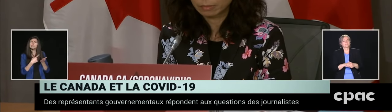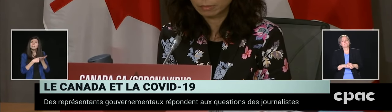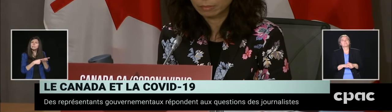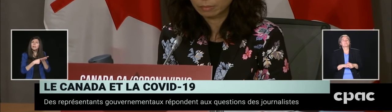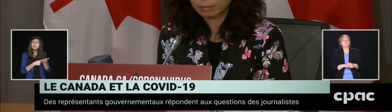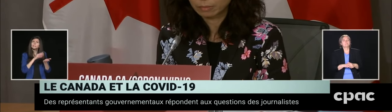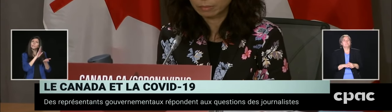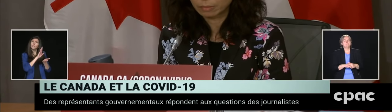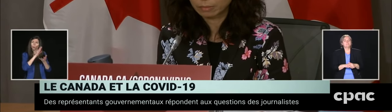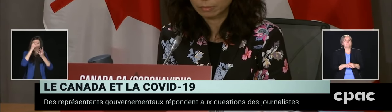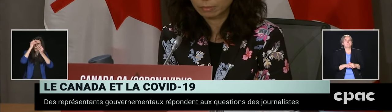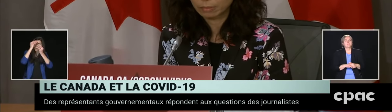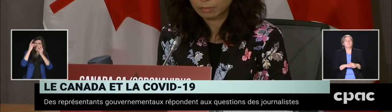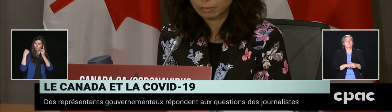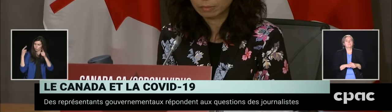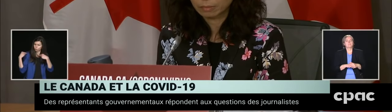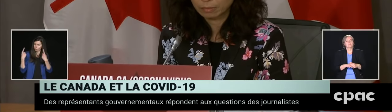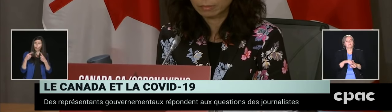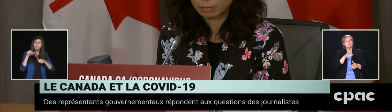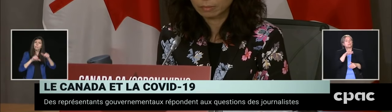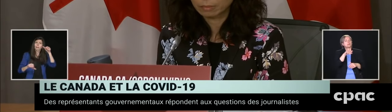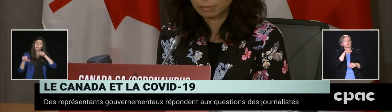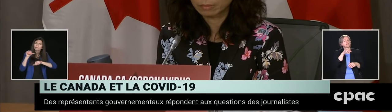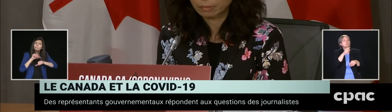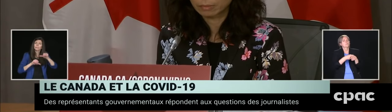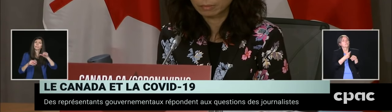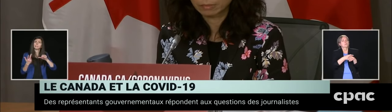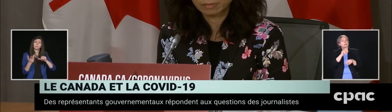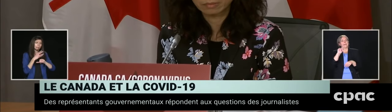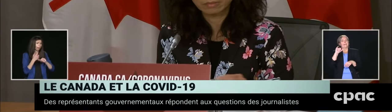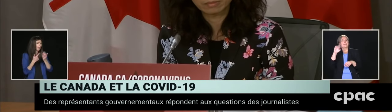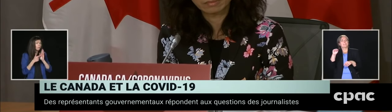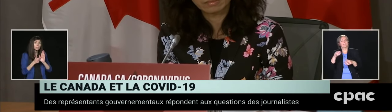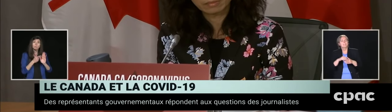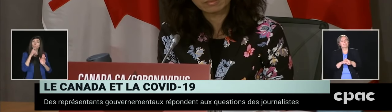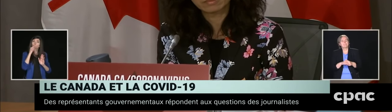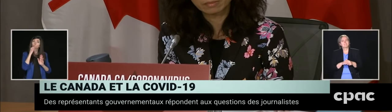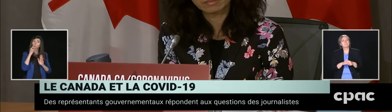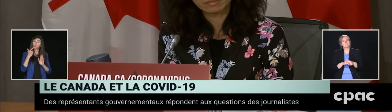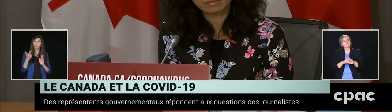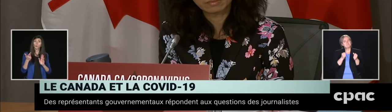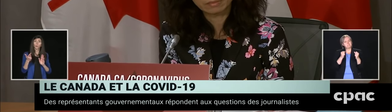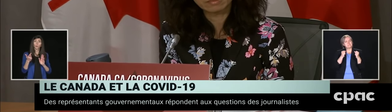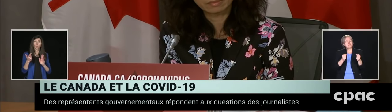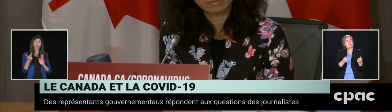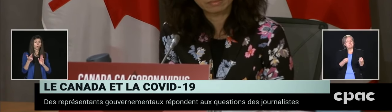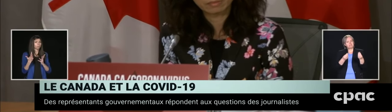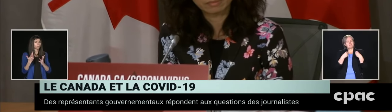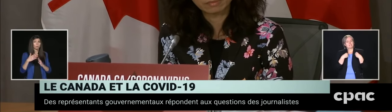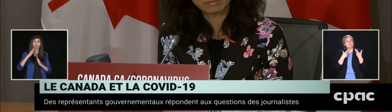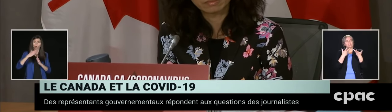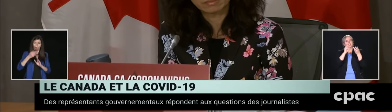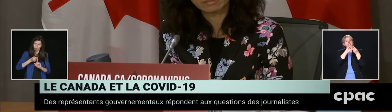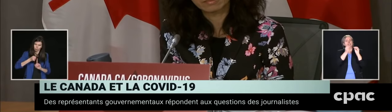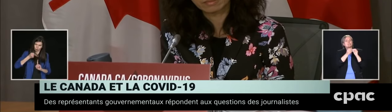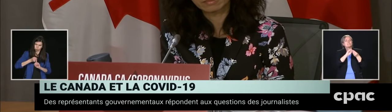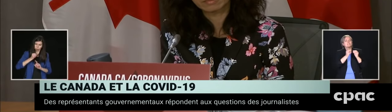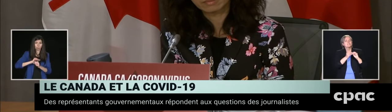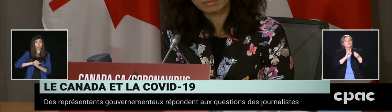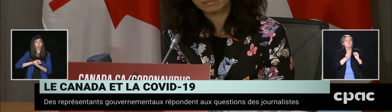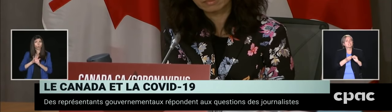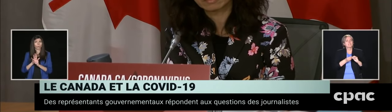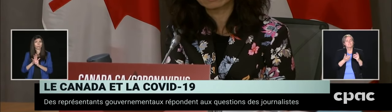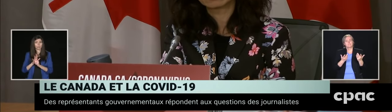in terms of the demographics of the people who are being most impacted by this illness. You know, I'm talking about, you know, gender,